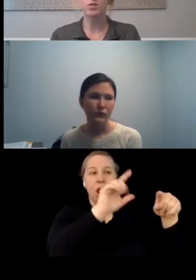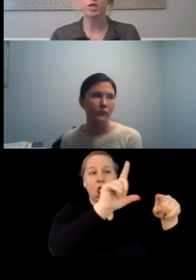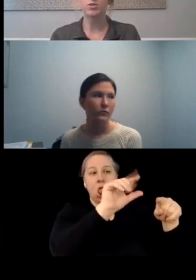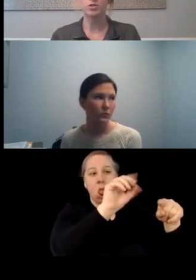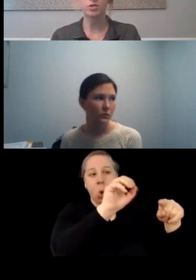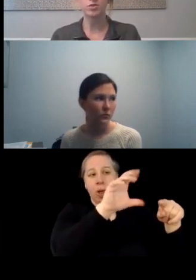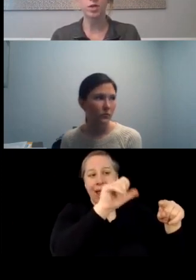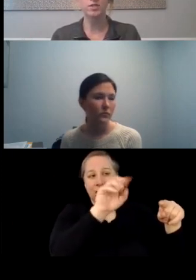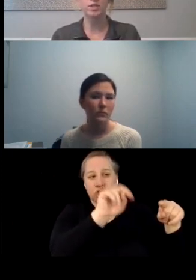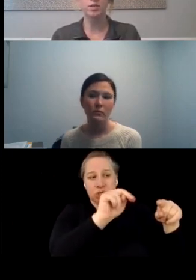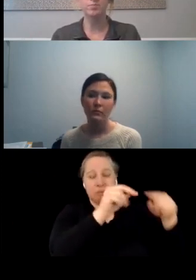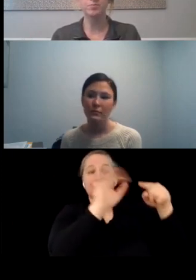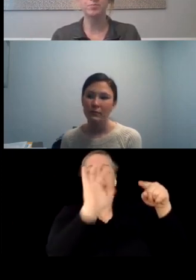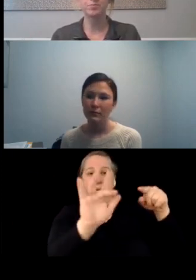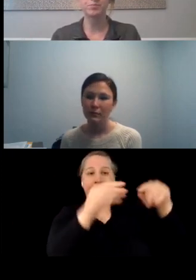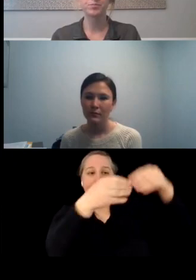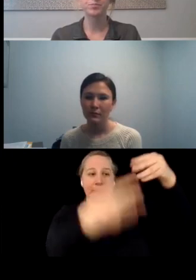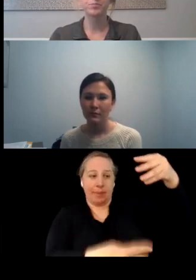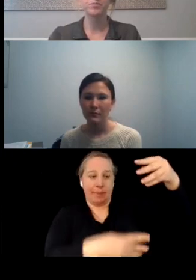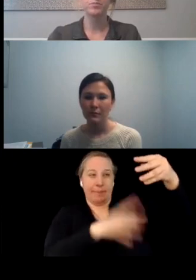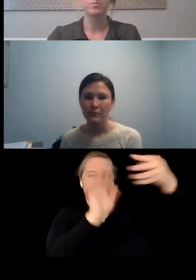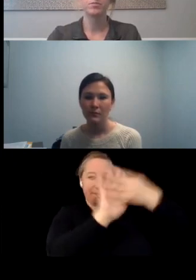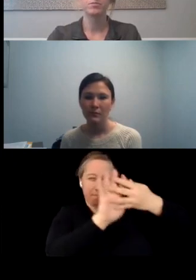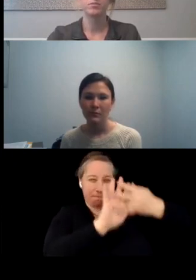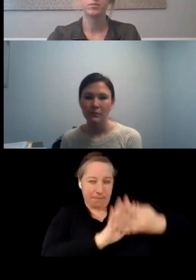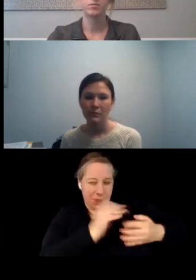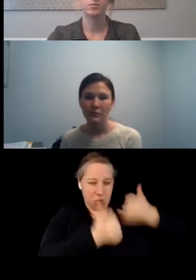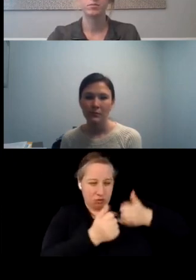filter by the location you're interested in.